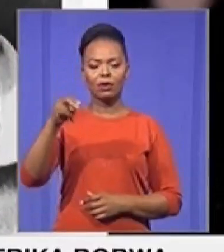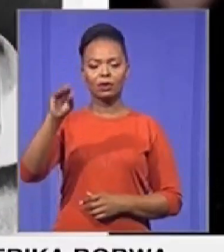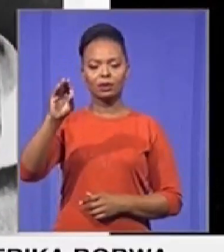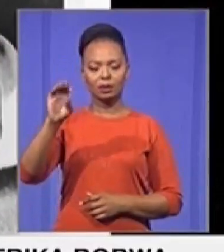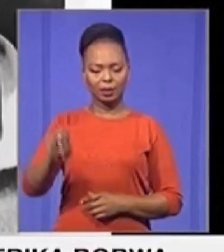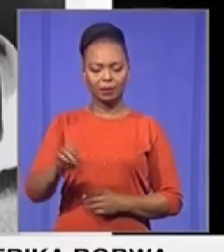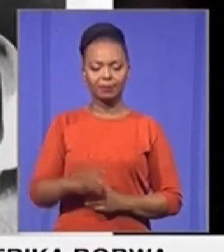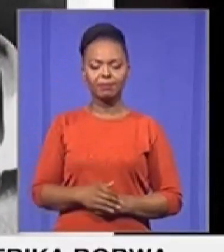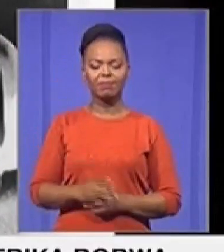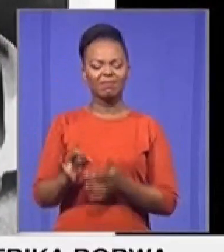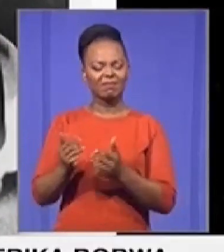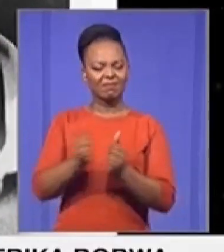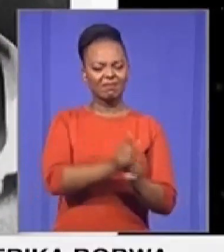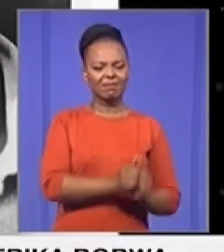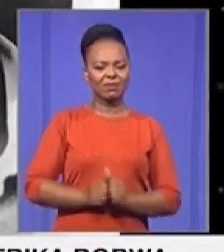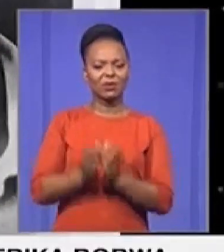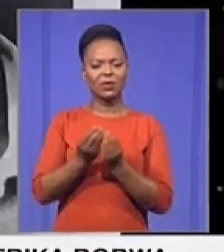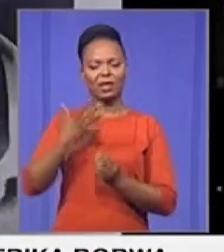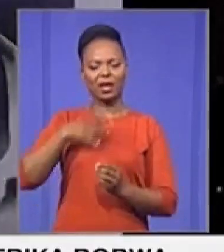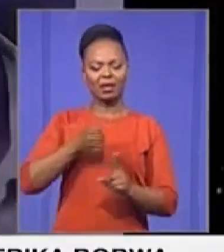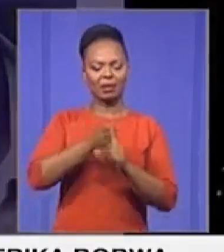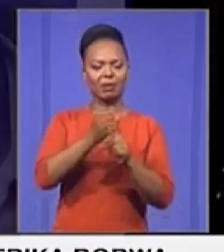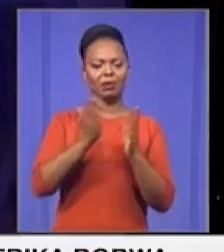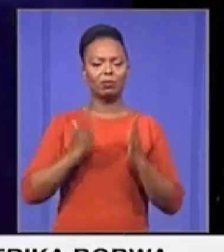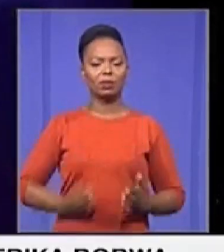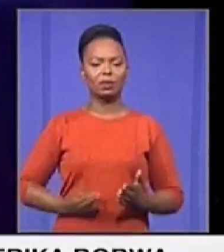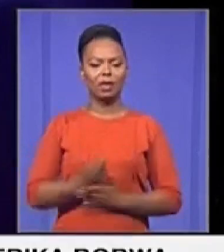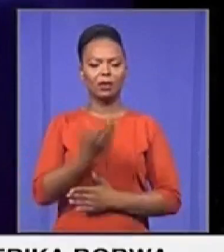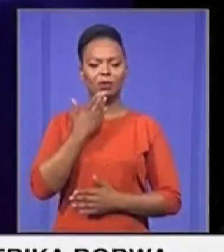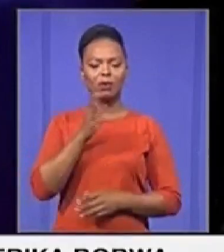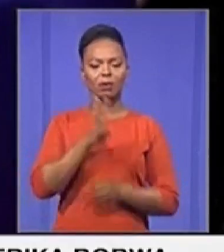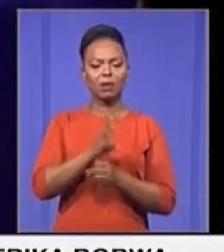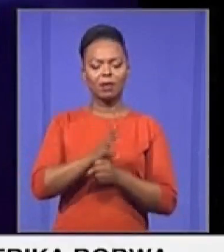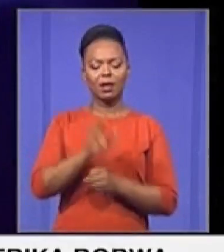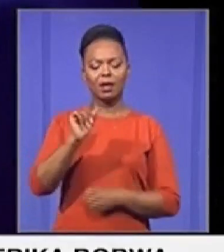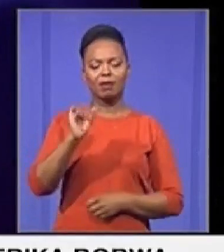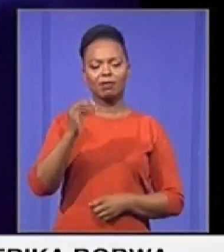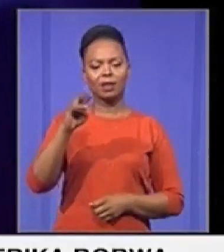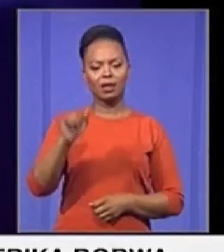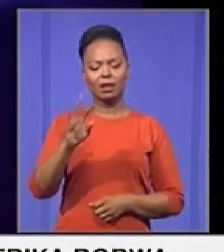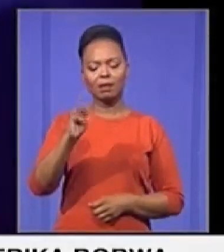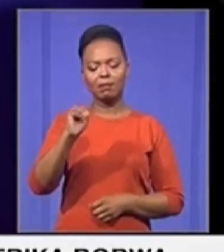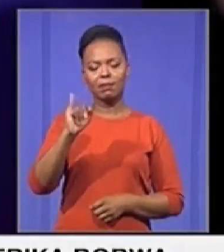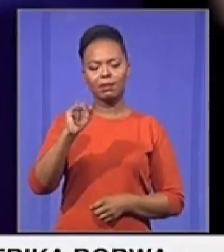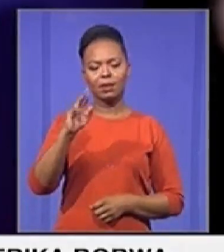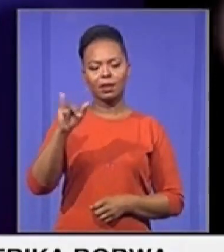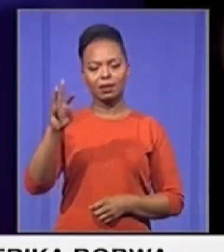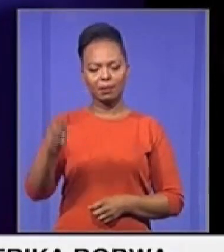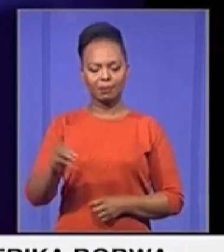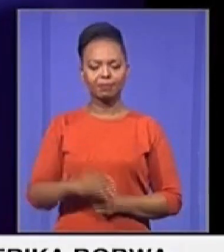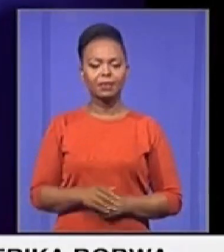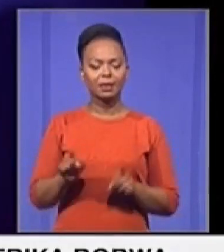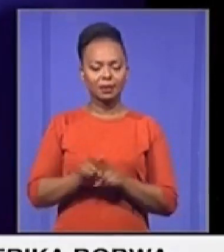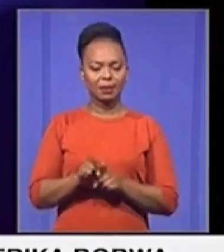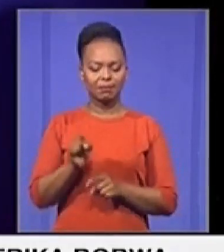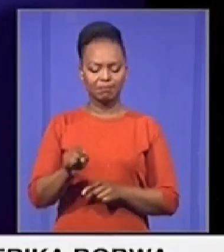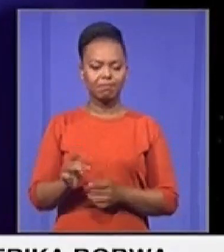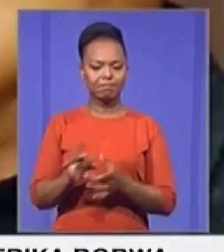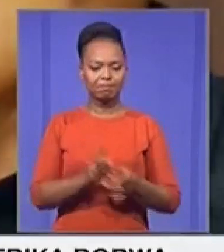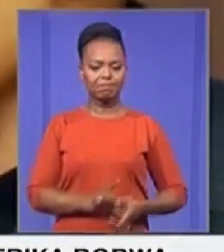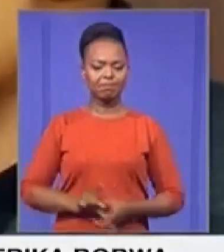matla le baitseki ba bang ba ditokelo tsa botho ba ka mofu Mama Africa Miriam Makeba. I took on the